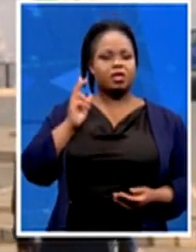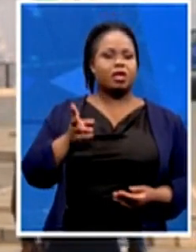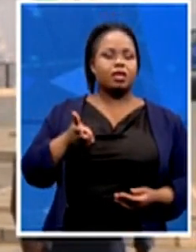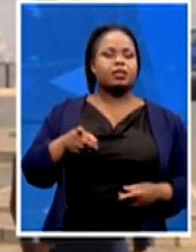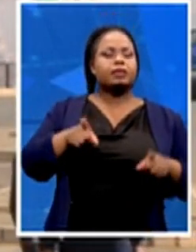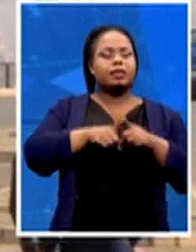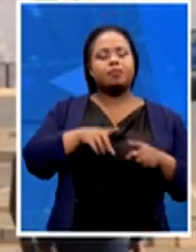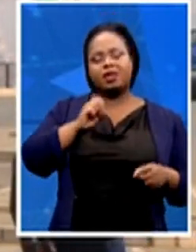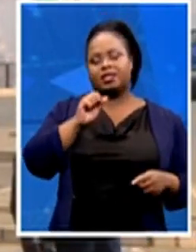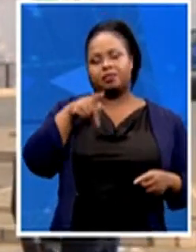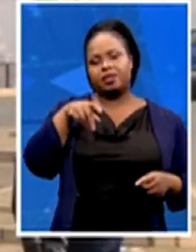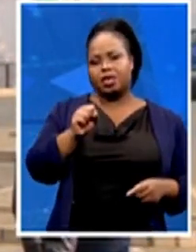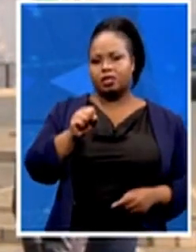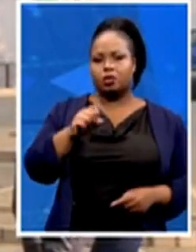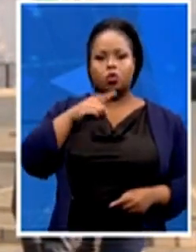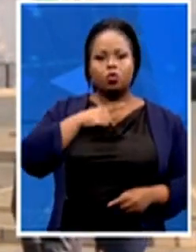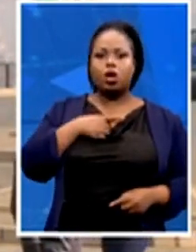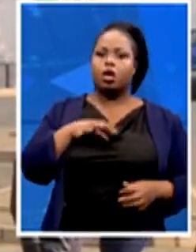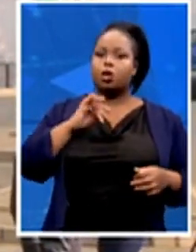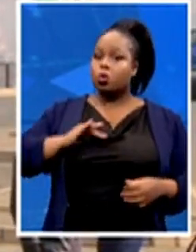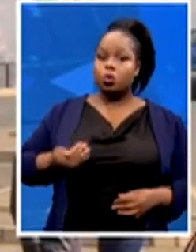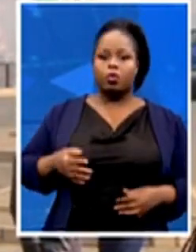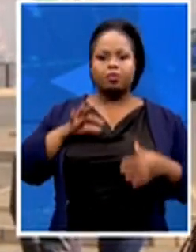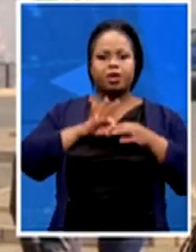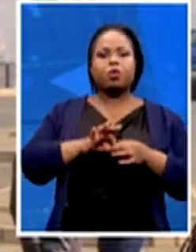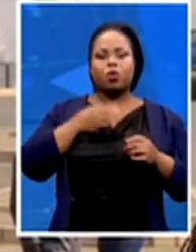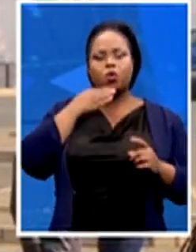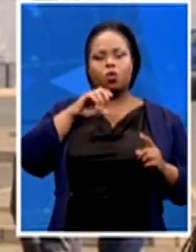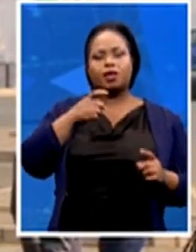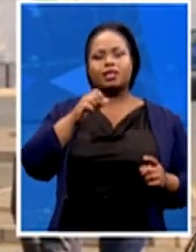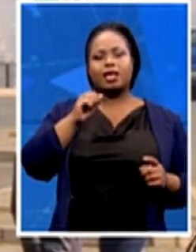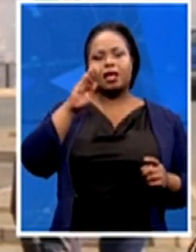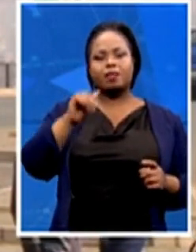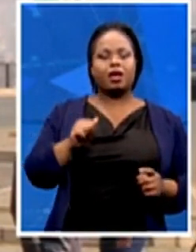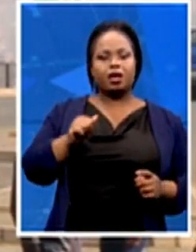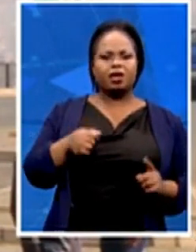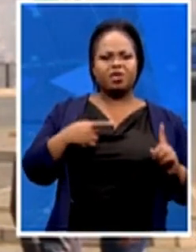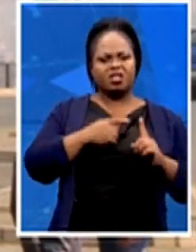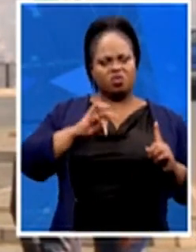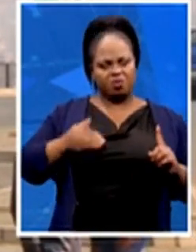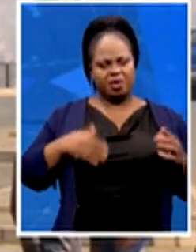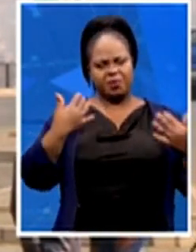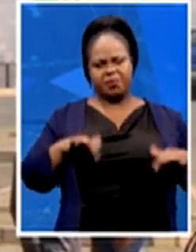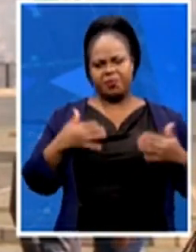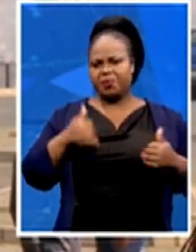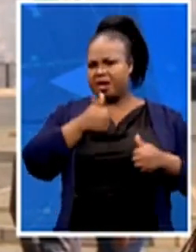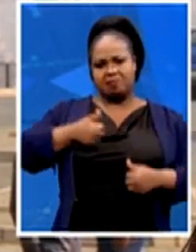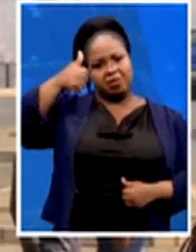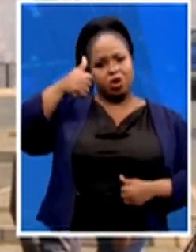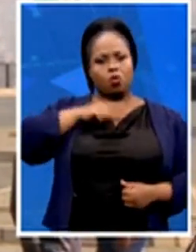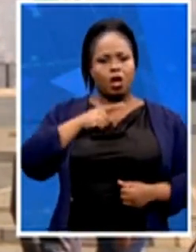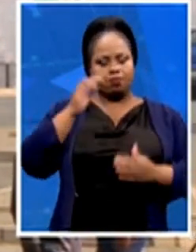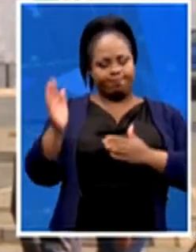dedicated woman, Colonel Kaba, who she's so dedicated, whereby she's organized. When we need backup, when we